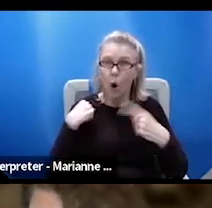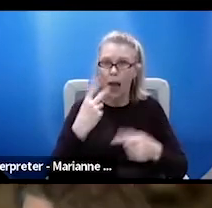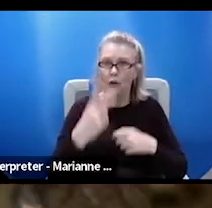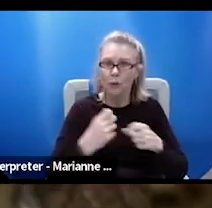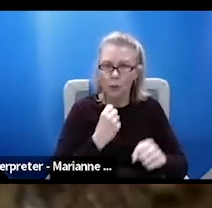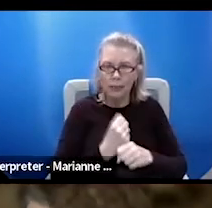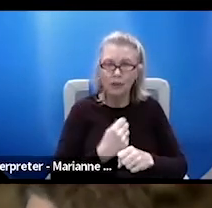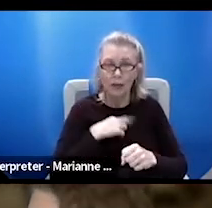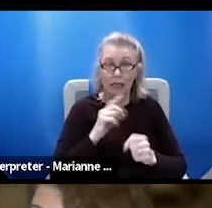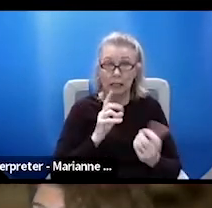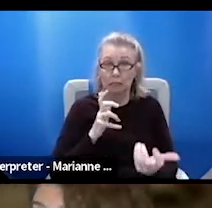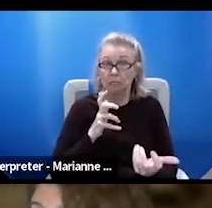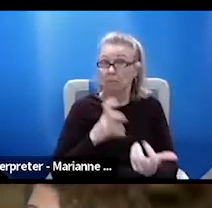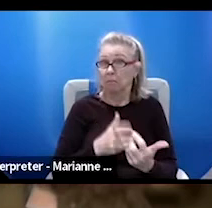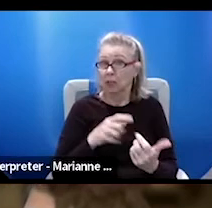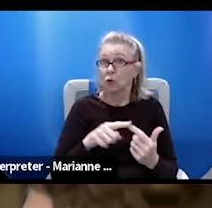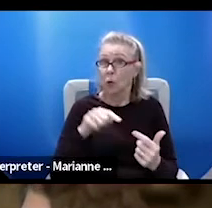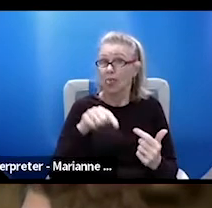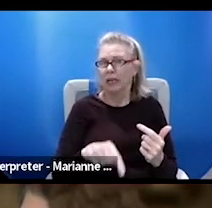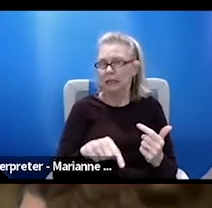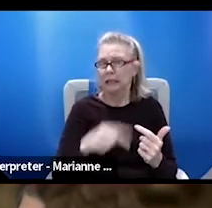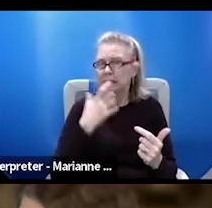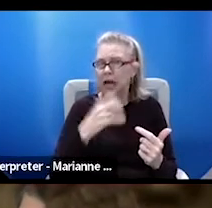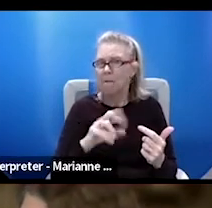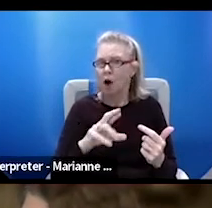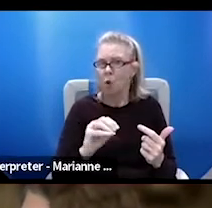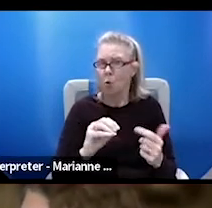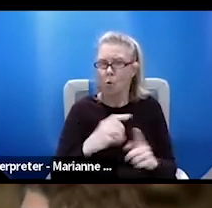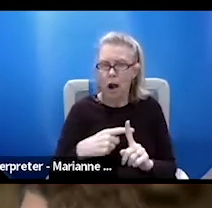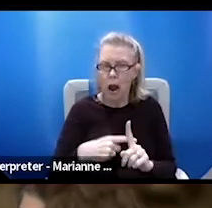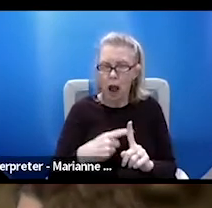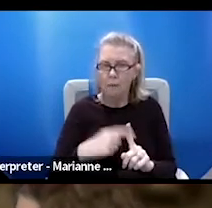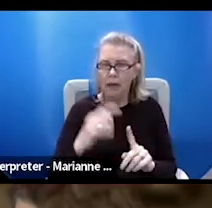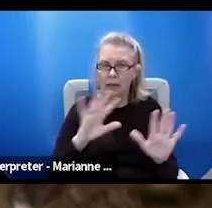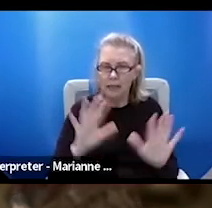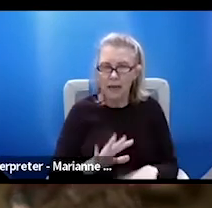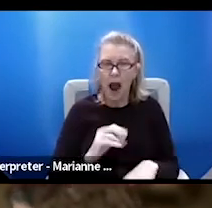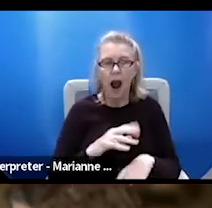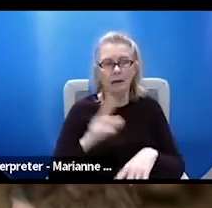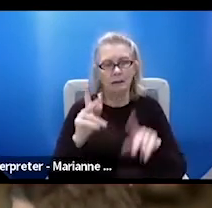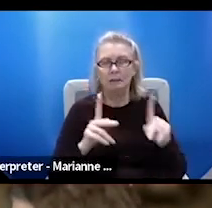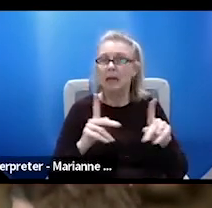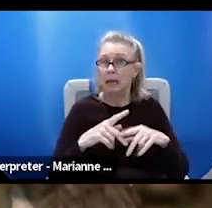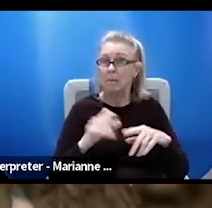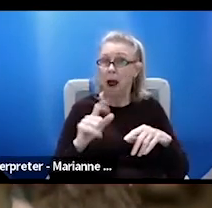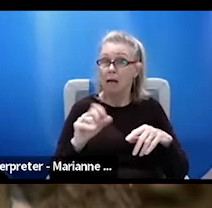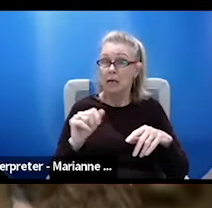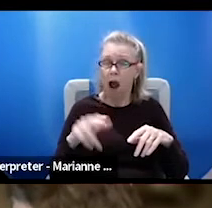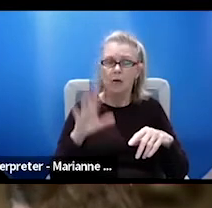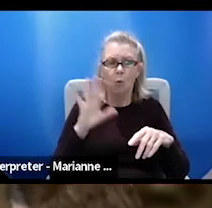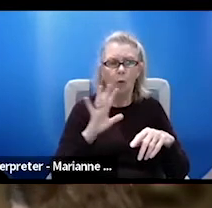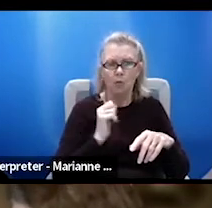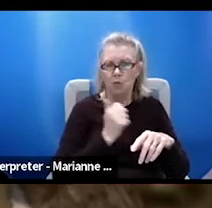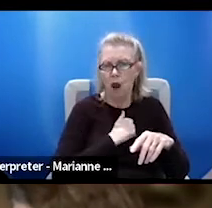this microclimate. The mulukhiyya will be homage to a well-loved dish in Palestine that carries with it several stories